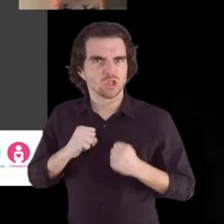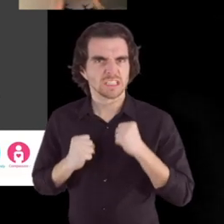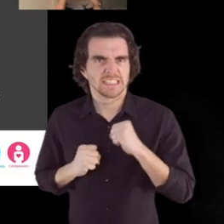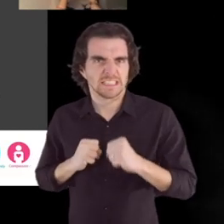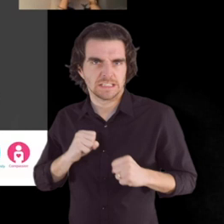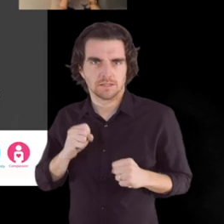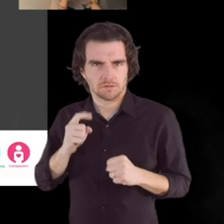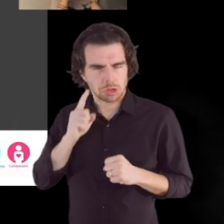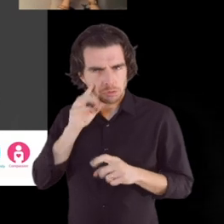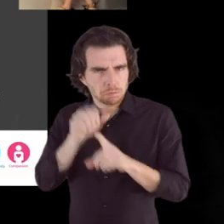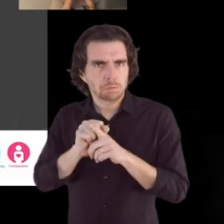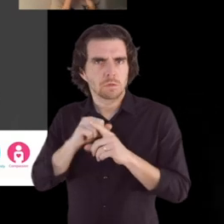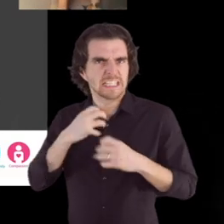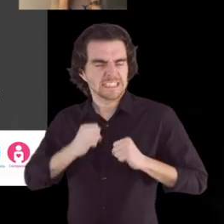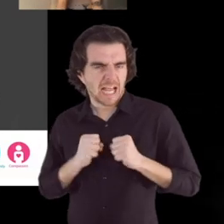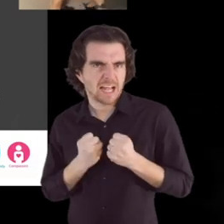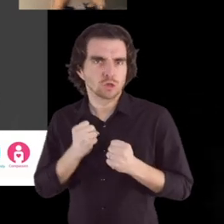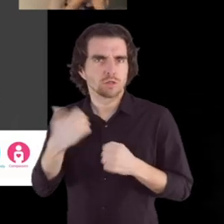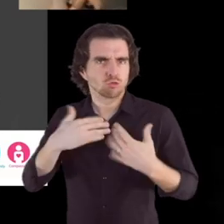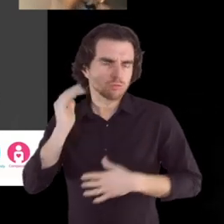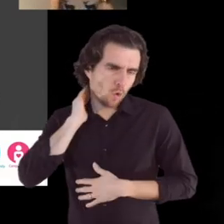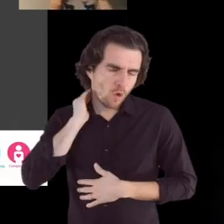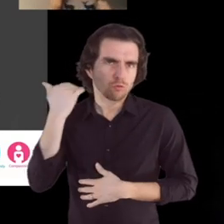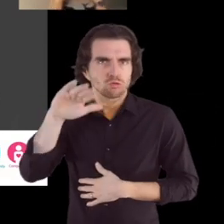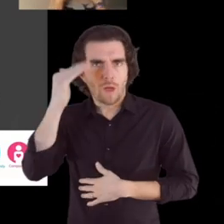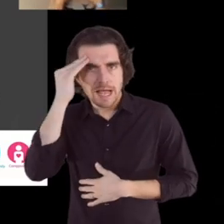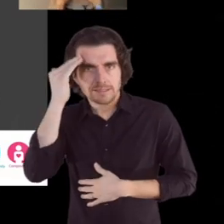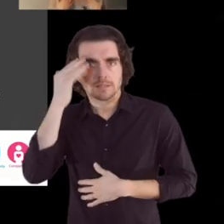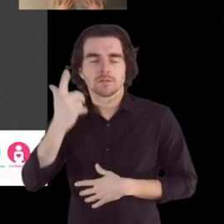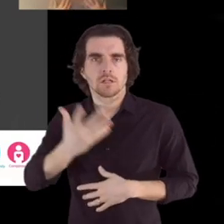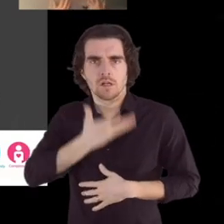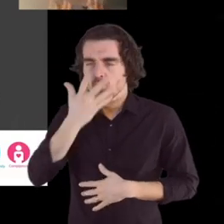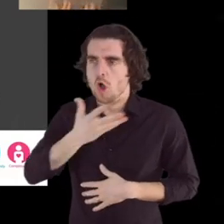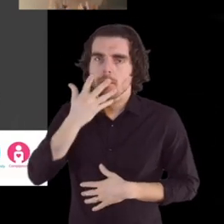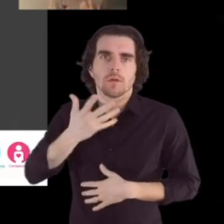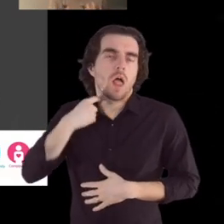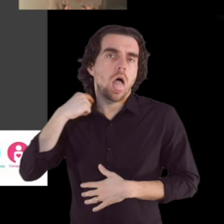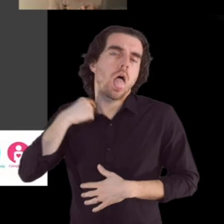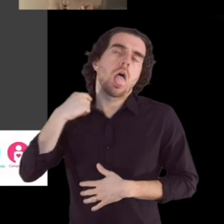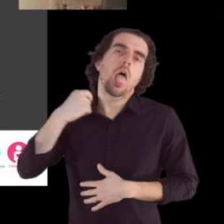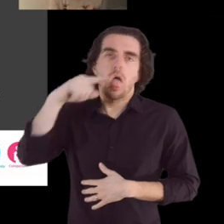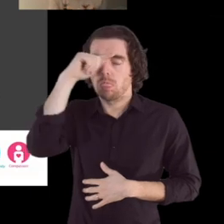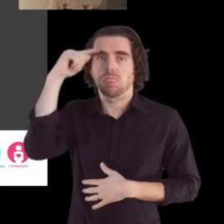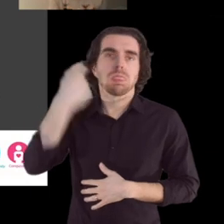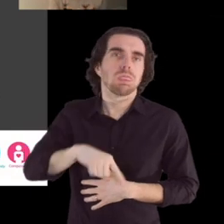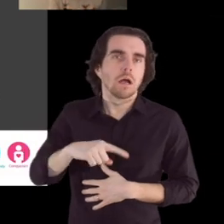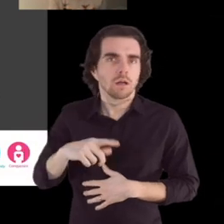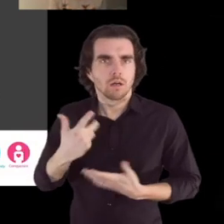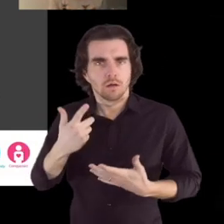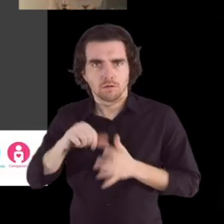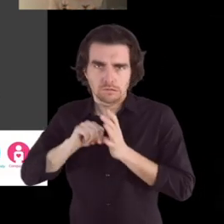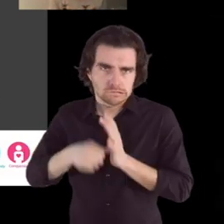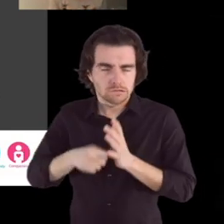speaking to recently have been noticing like tension headaches and sore necks and around here. You get really warm and sweaty,